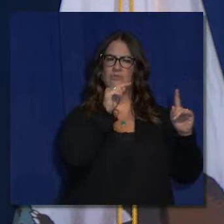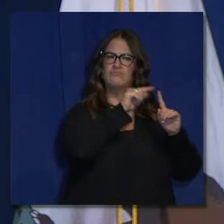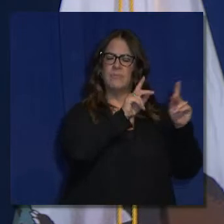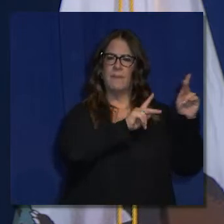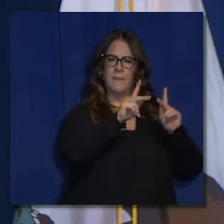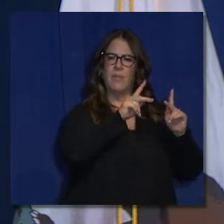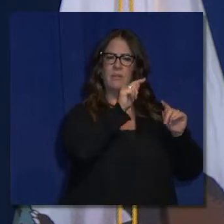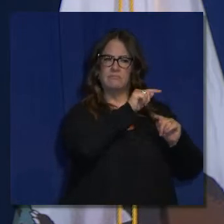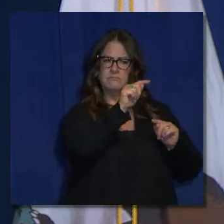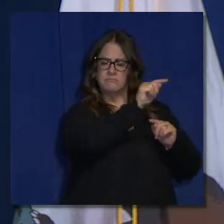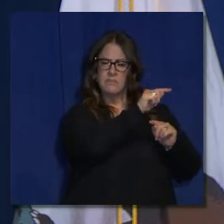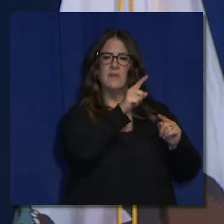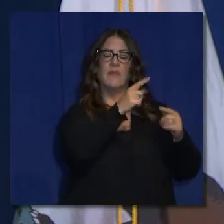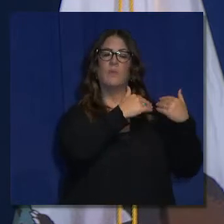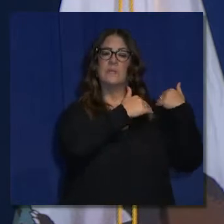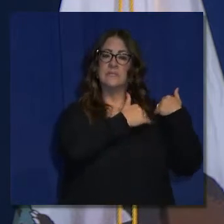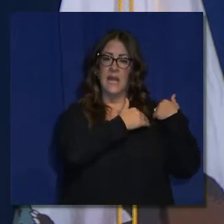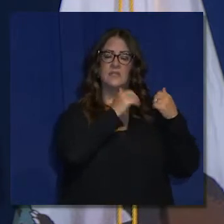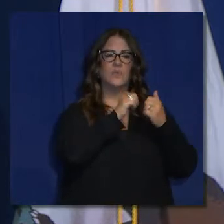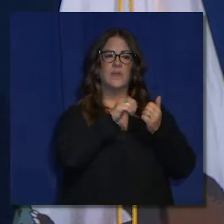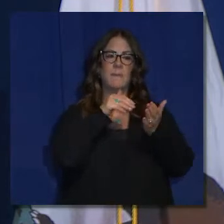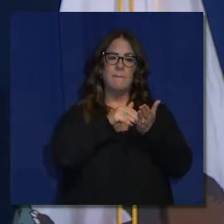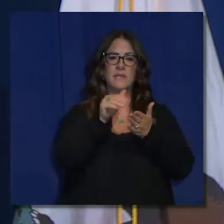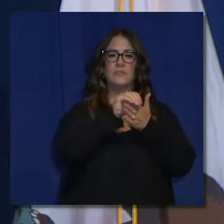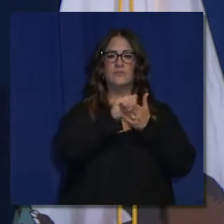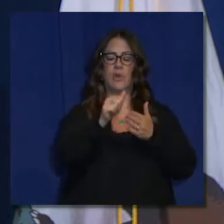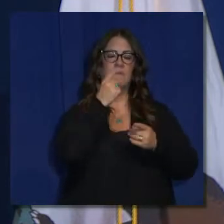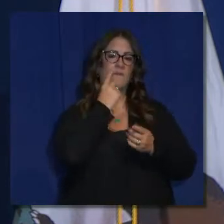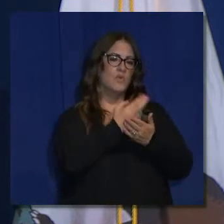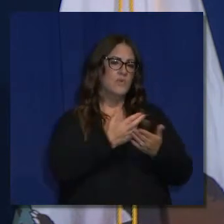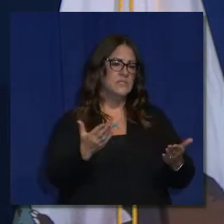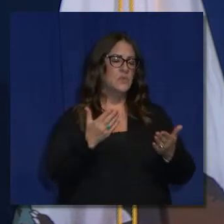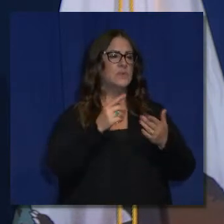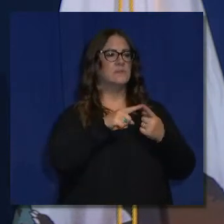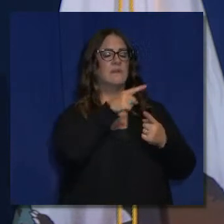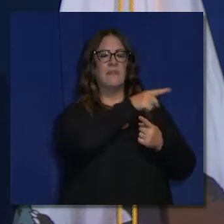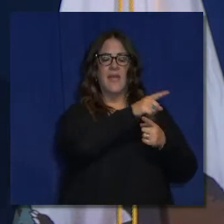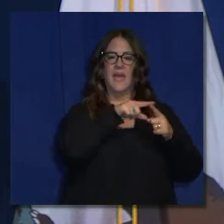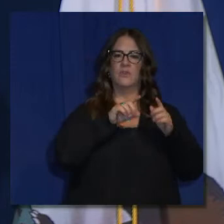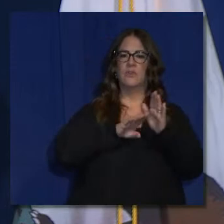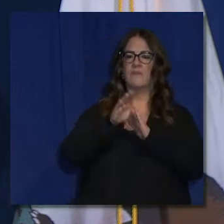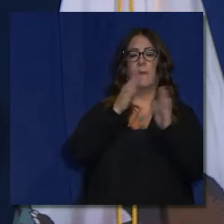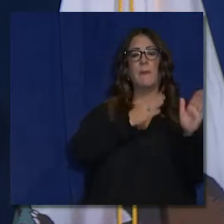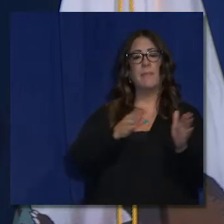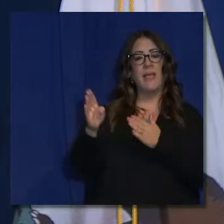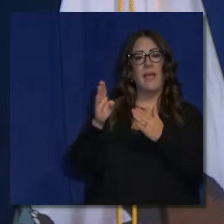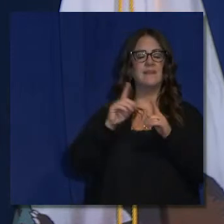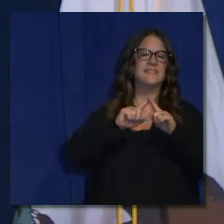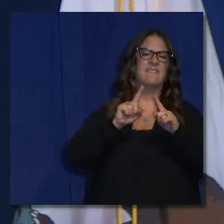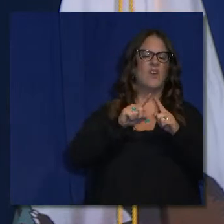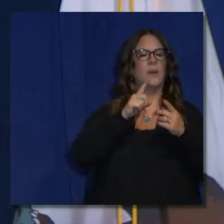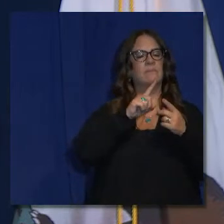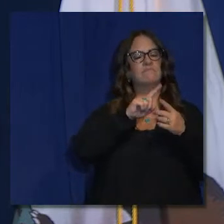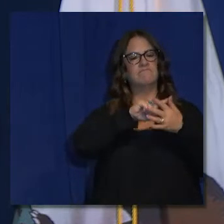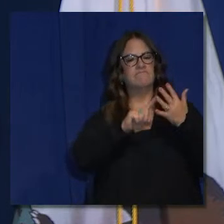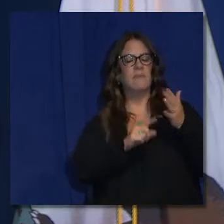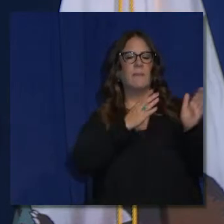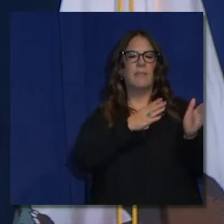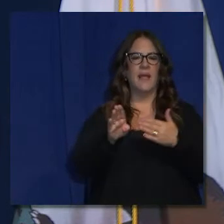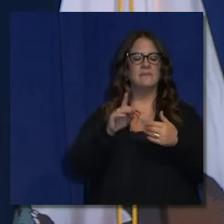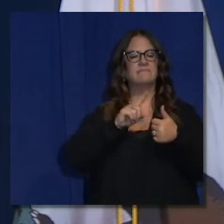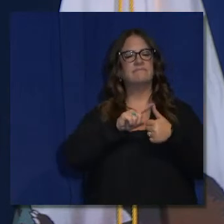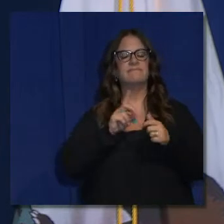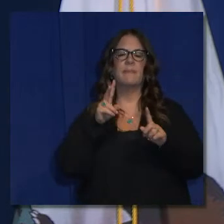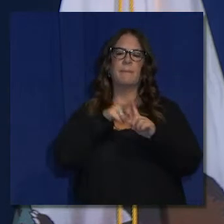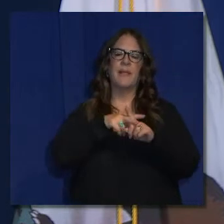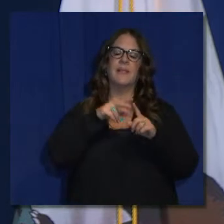were tasked with millions of dollars in resources to put out a plan, number of plans, on the how, the application